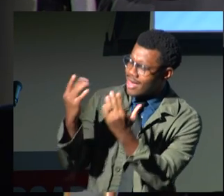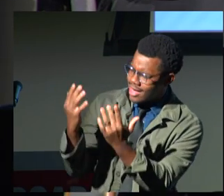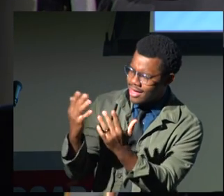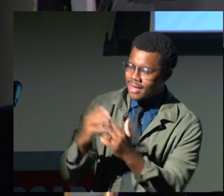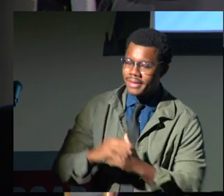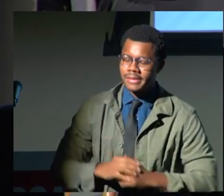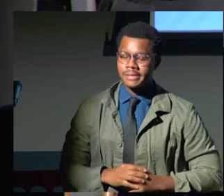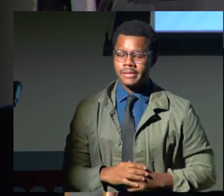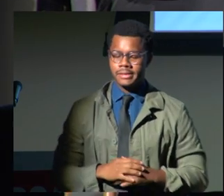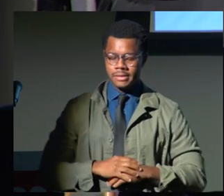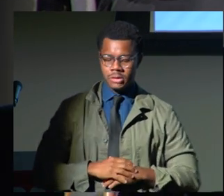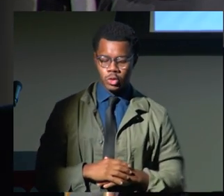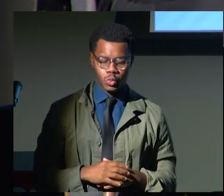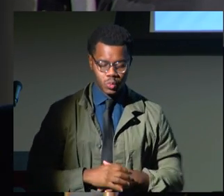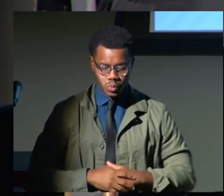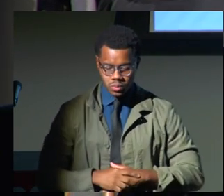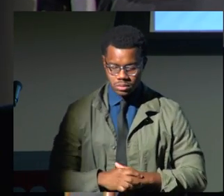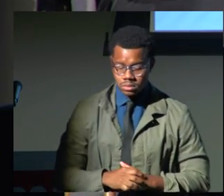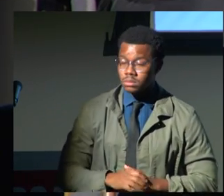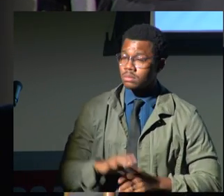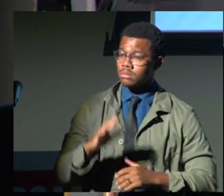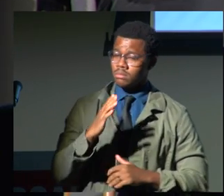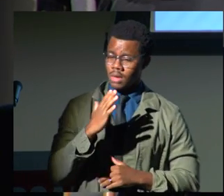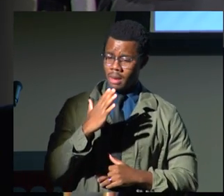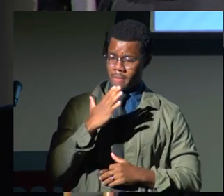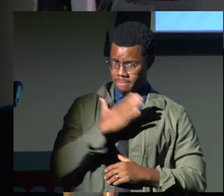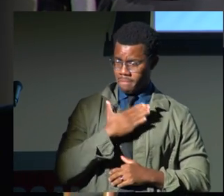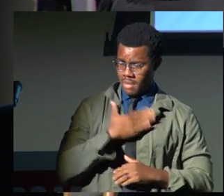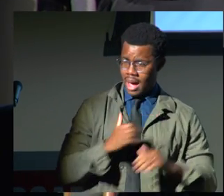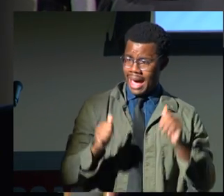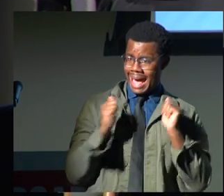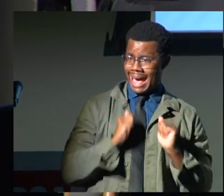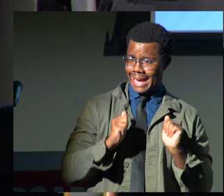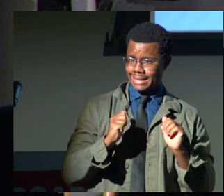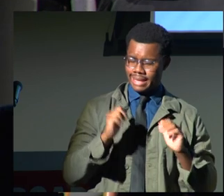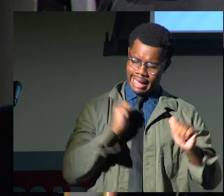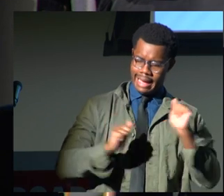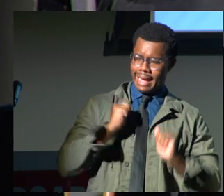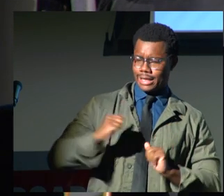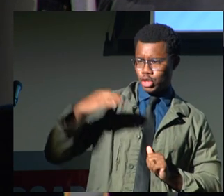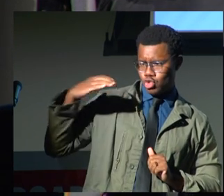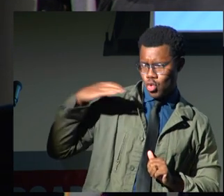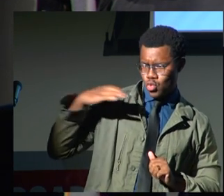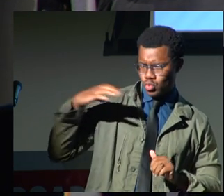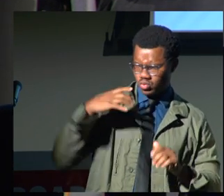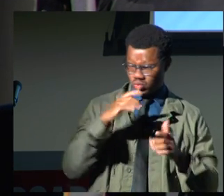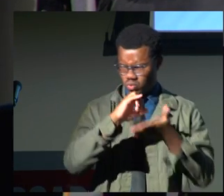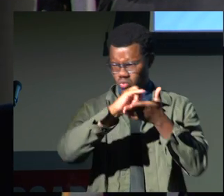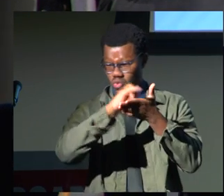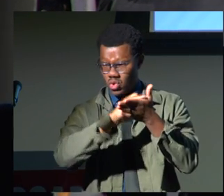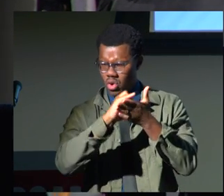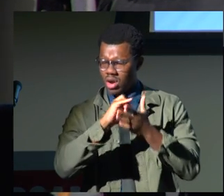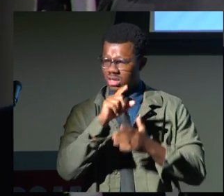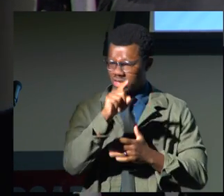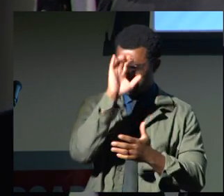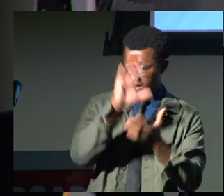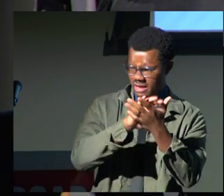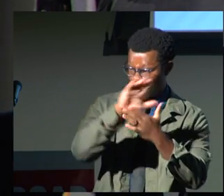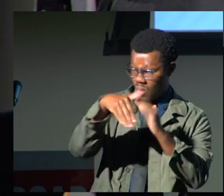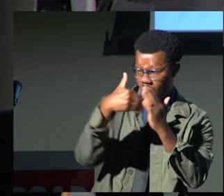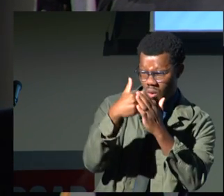know whether my acting coach, Maggie Flanagan, in New York, really believed that all art